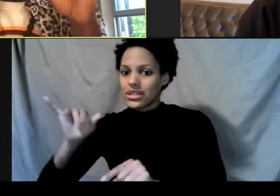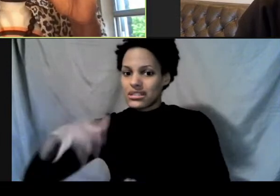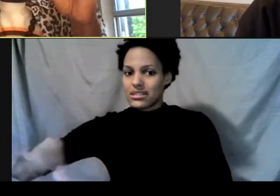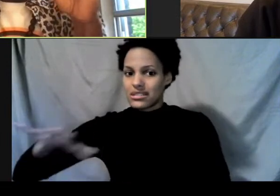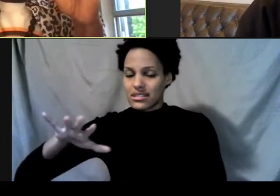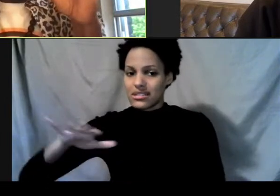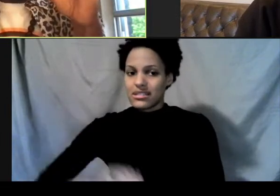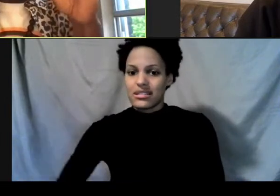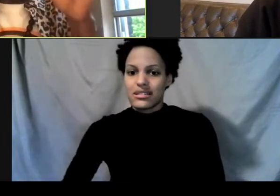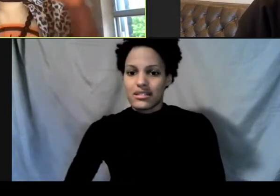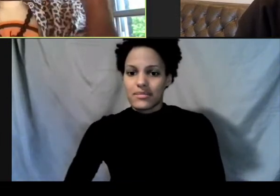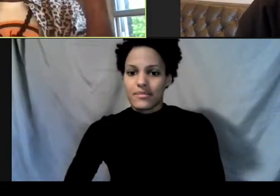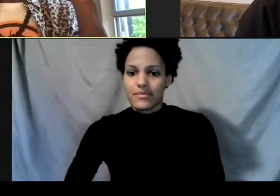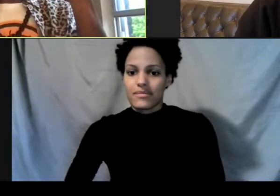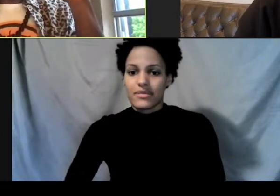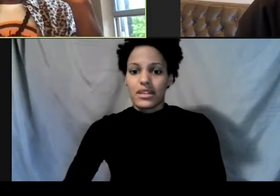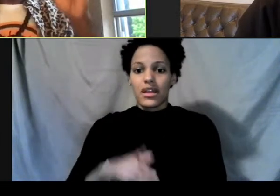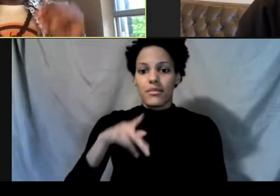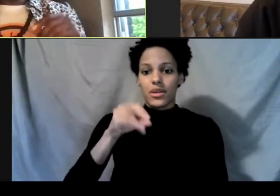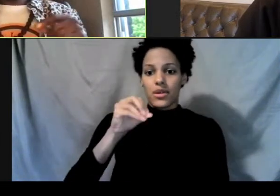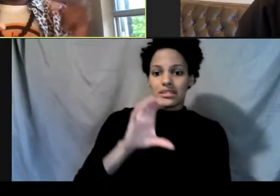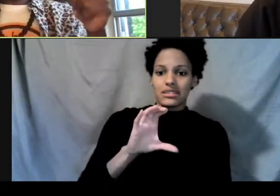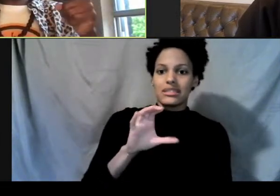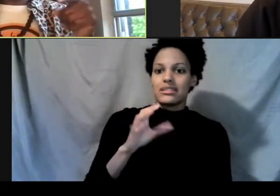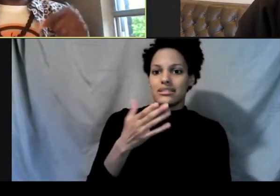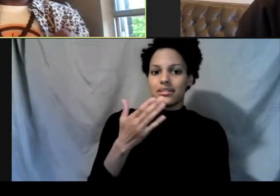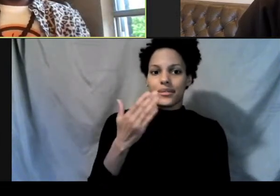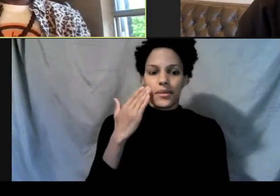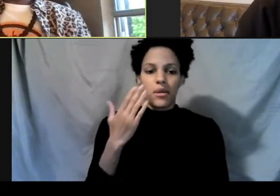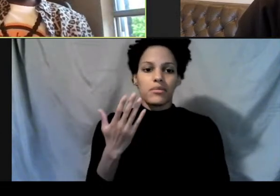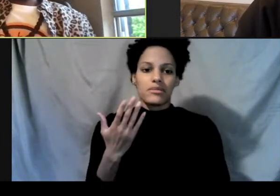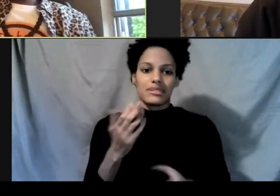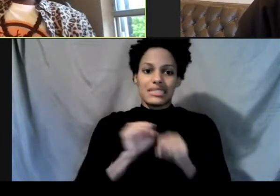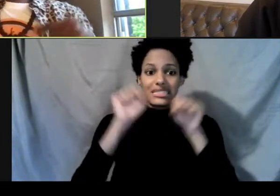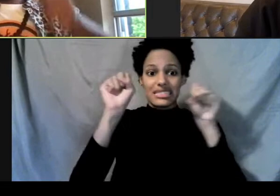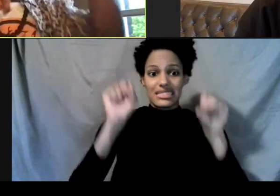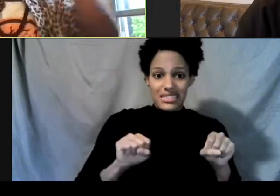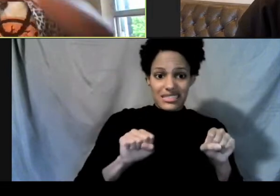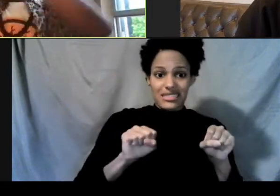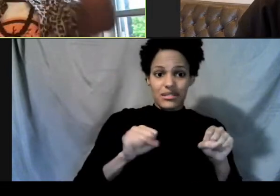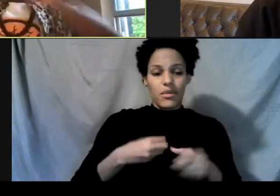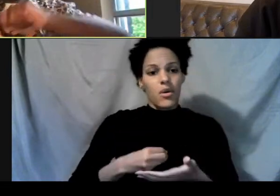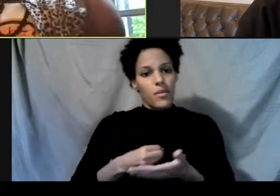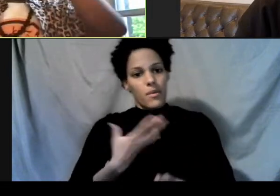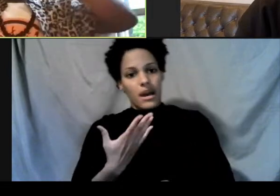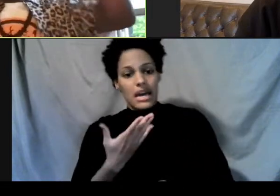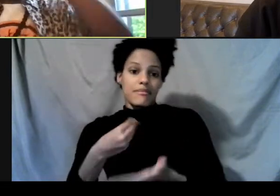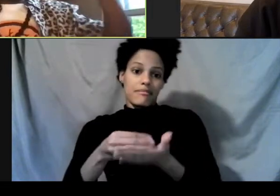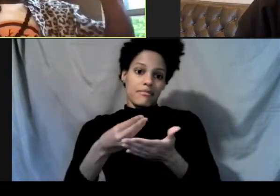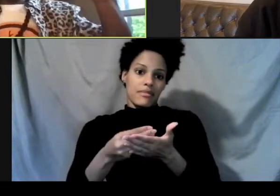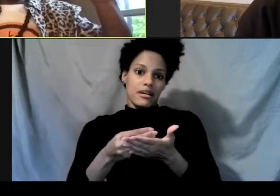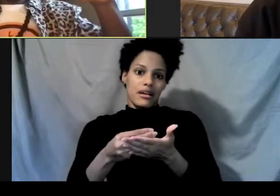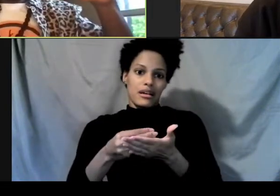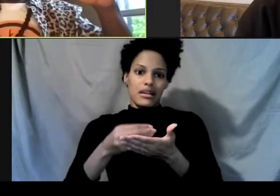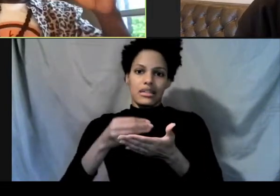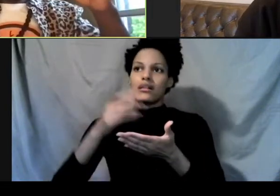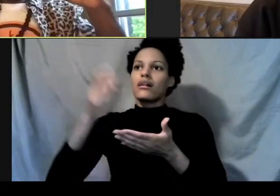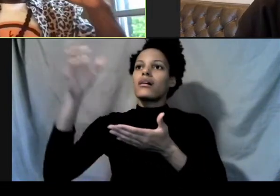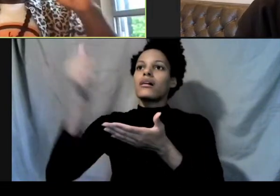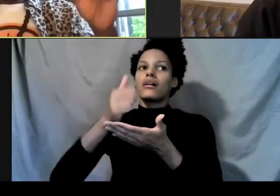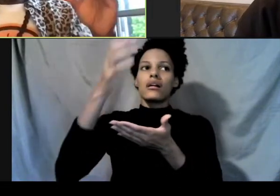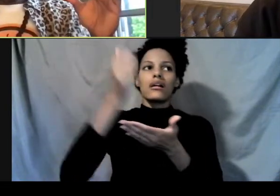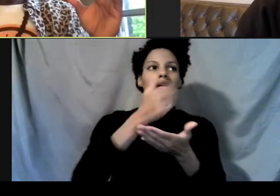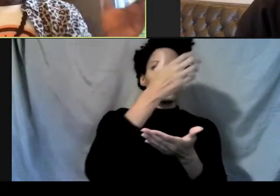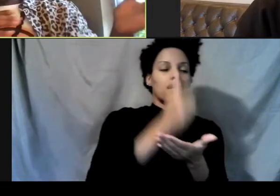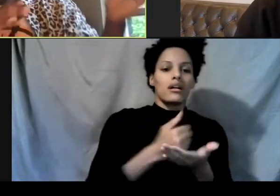people of color on whatever board, but they know, okay, the system works like this. White money, you know what I mean? So when something